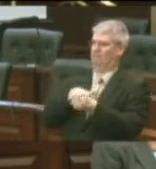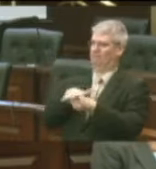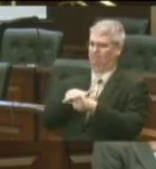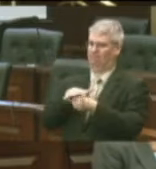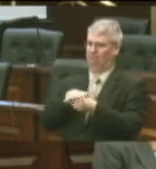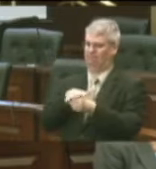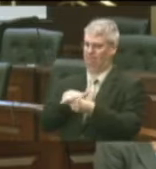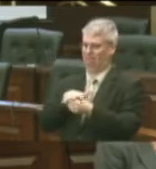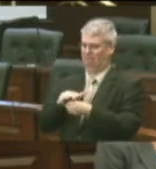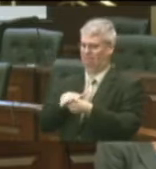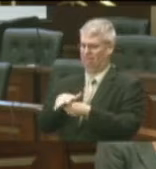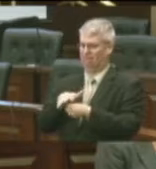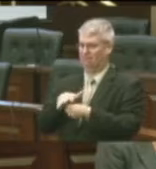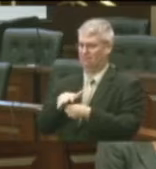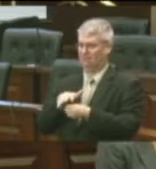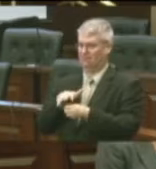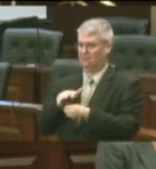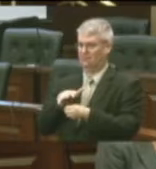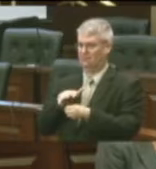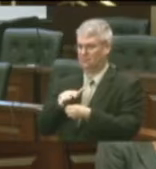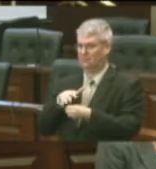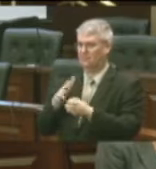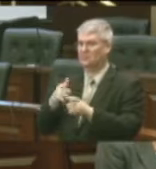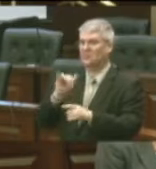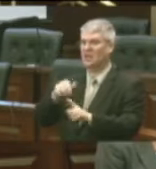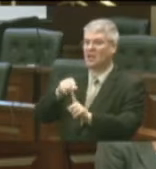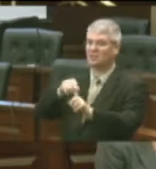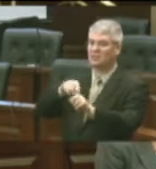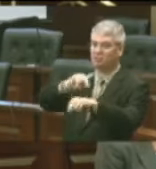From what I hear from administrators and principals, that's a big problem.